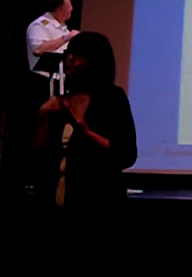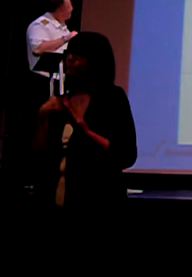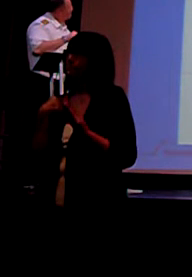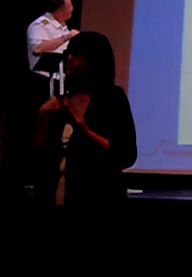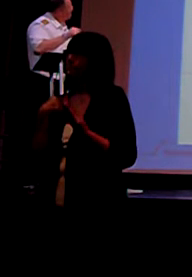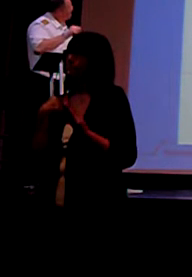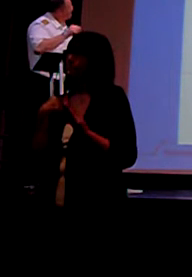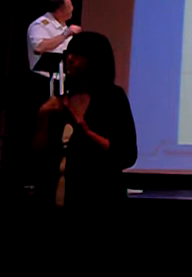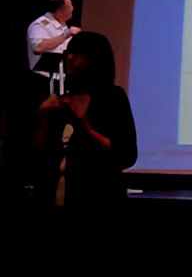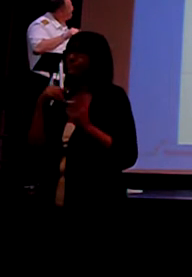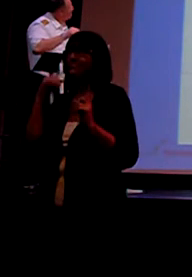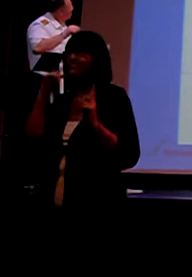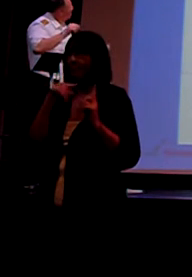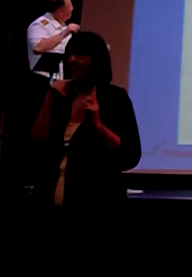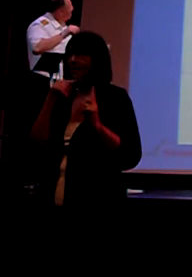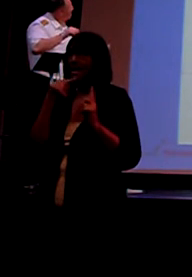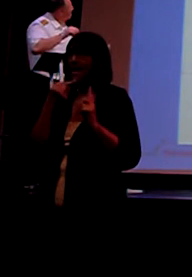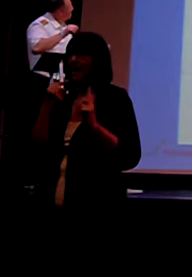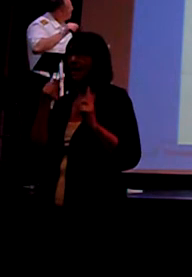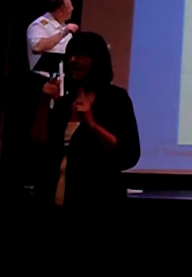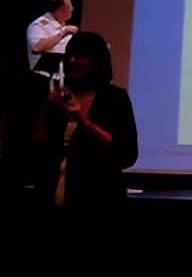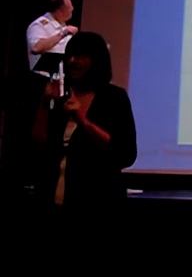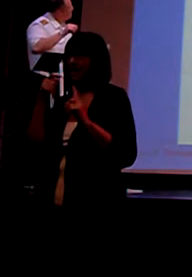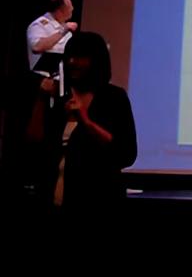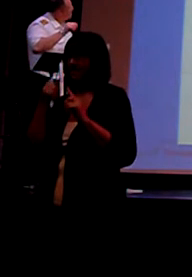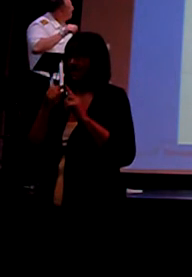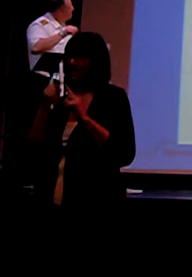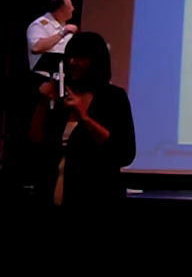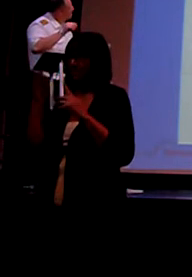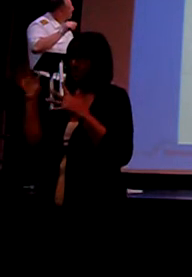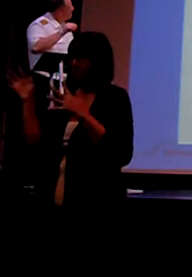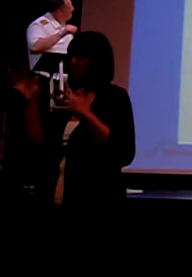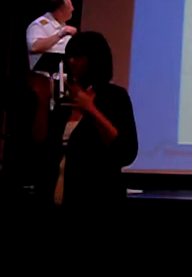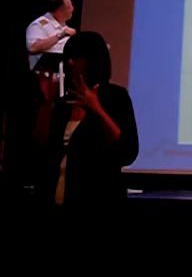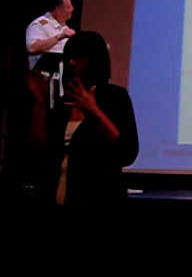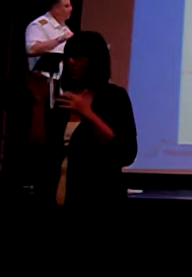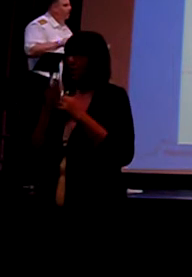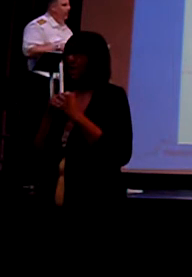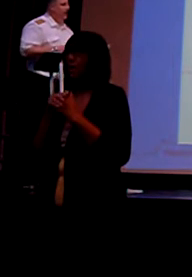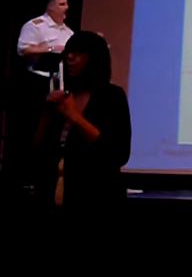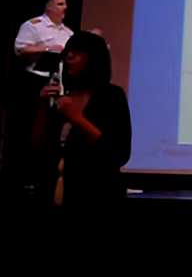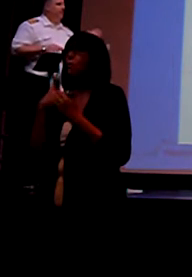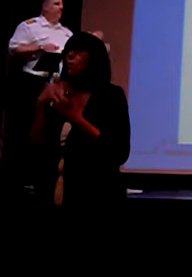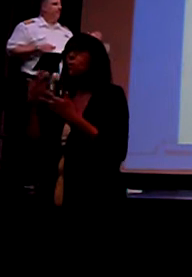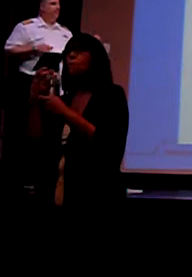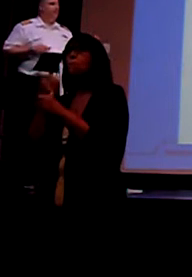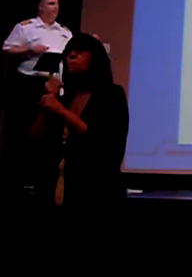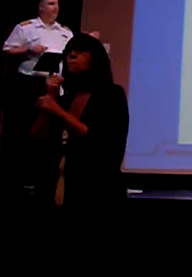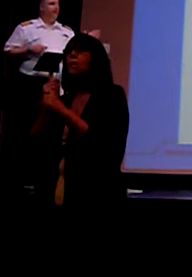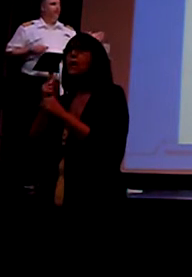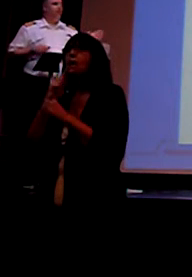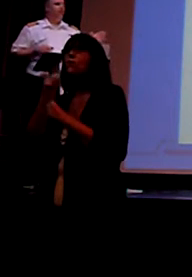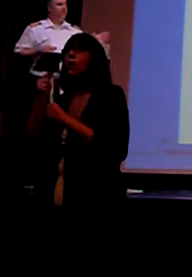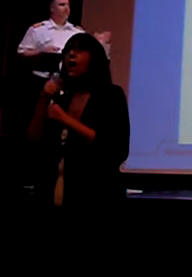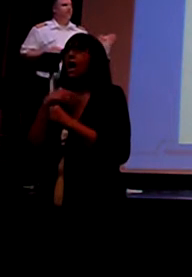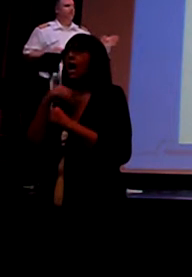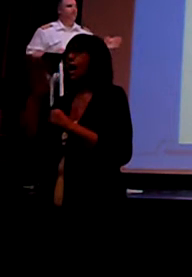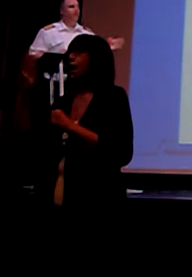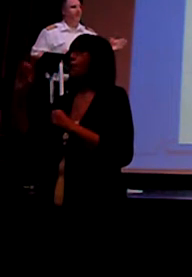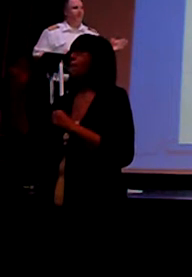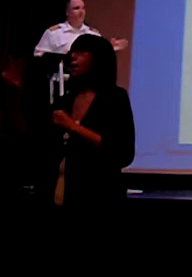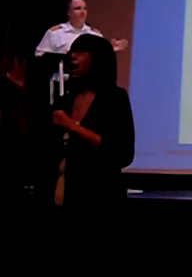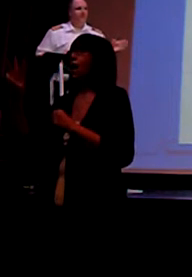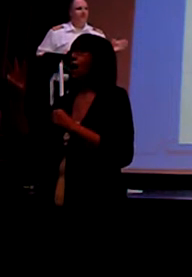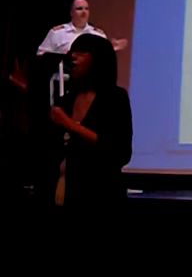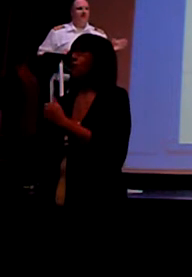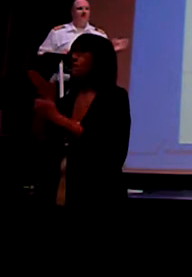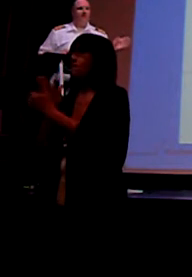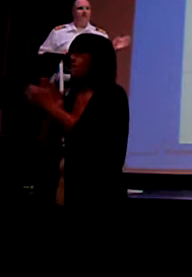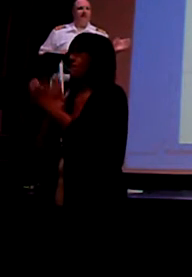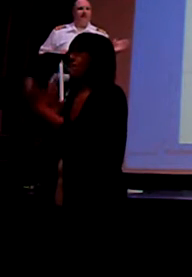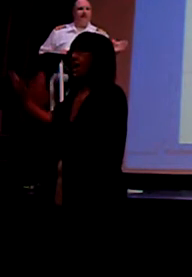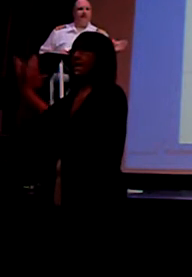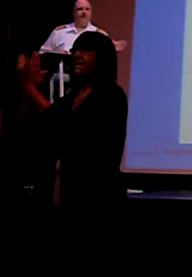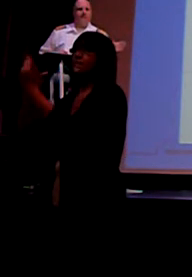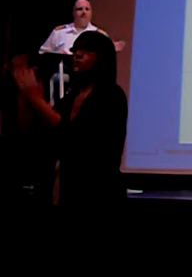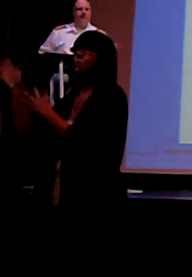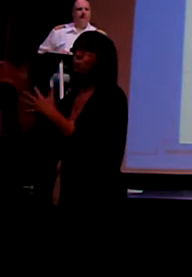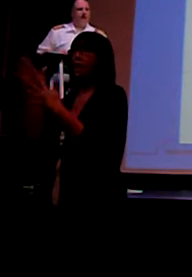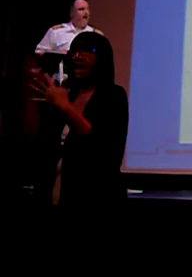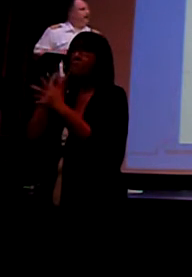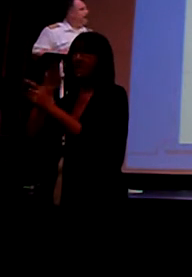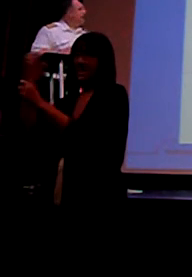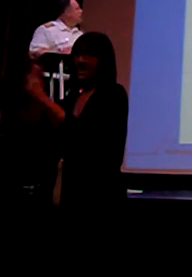the Mistral comes roughly from this direction. So we want to have the bow up into the wind, if we get